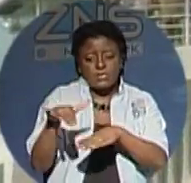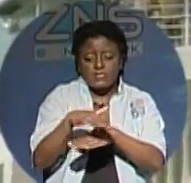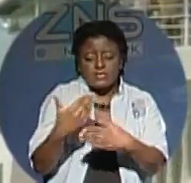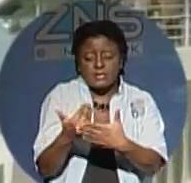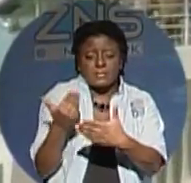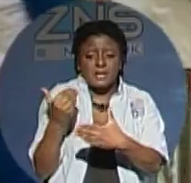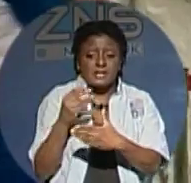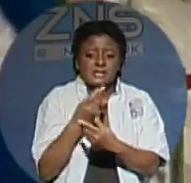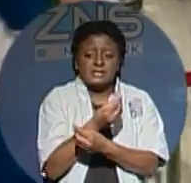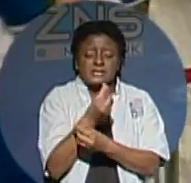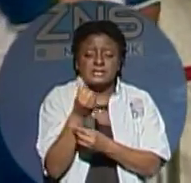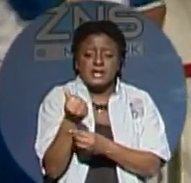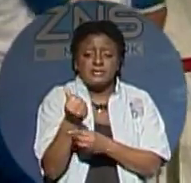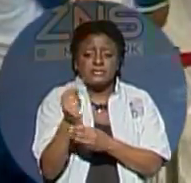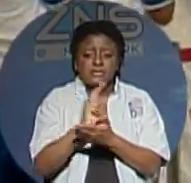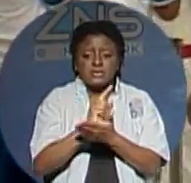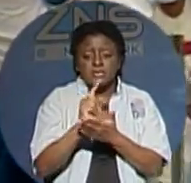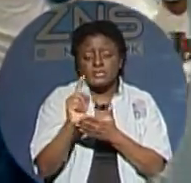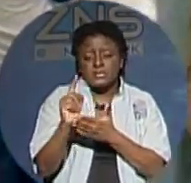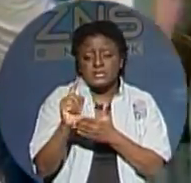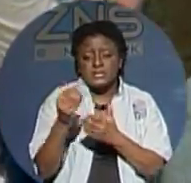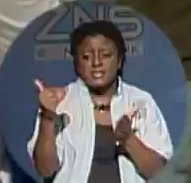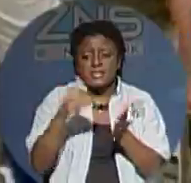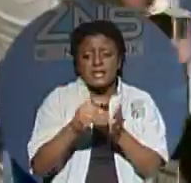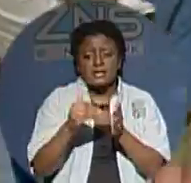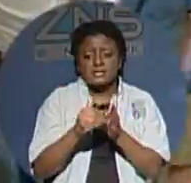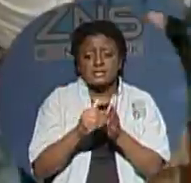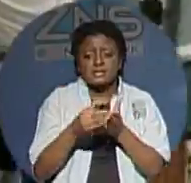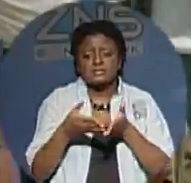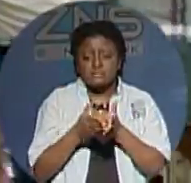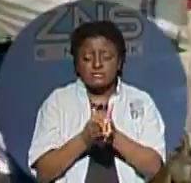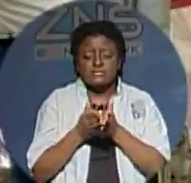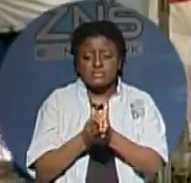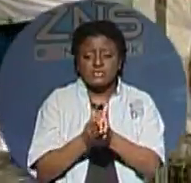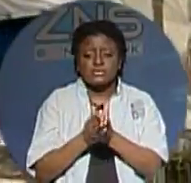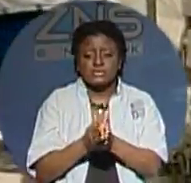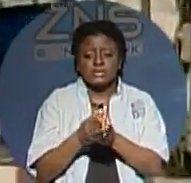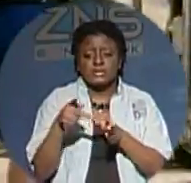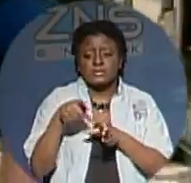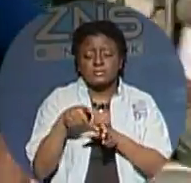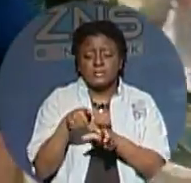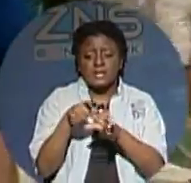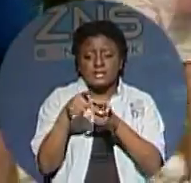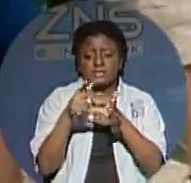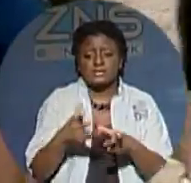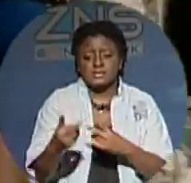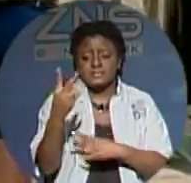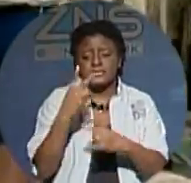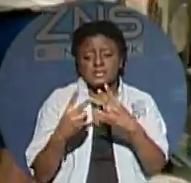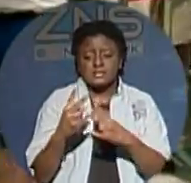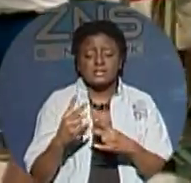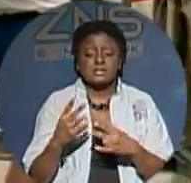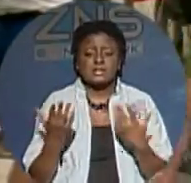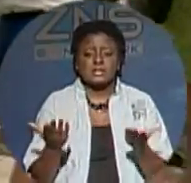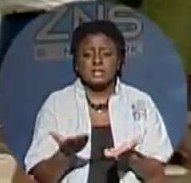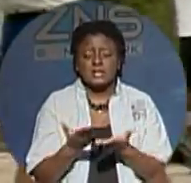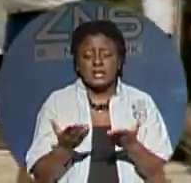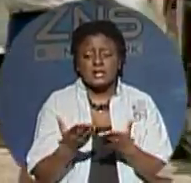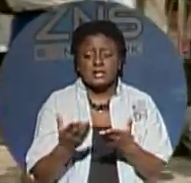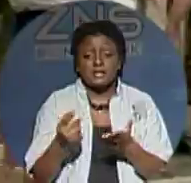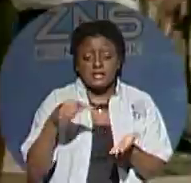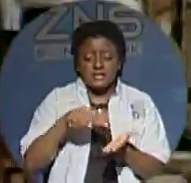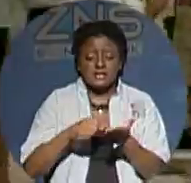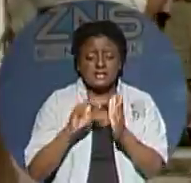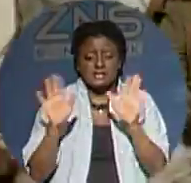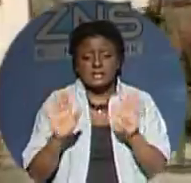ship passengers visited our shores, docking at the Prince George dock. Well, this Sunday, we'll see at least 7